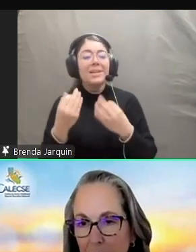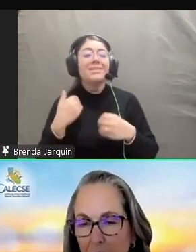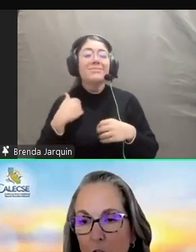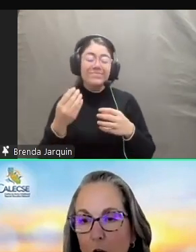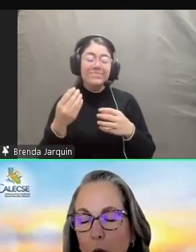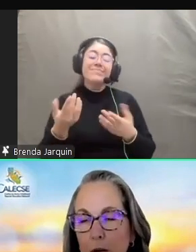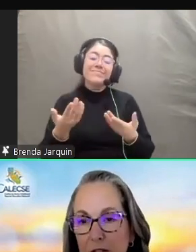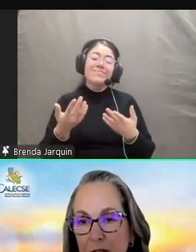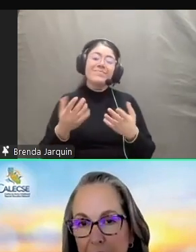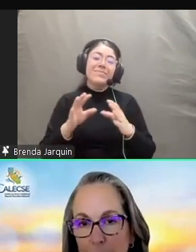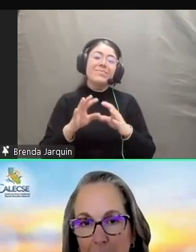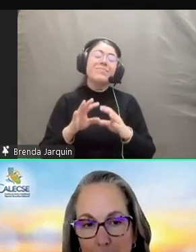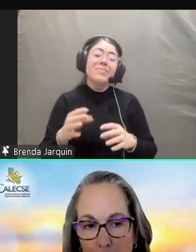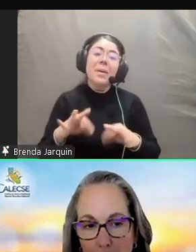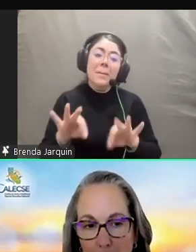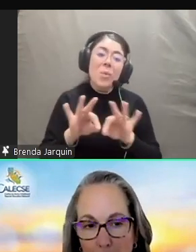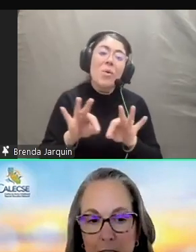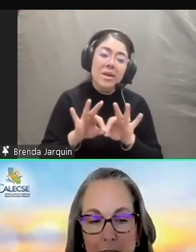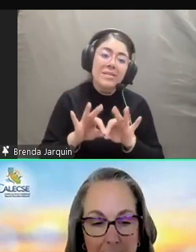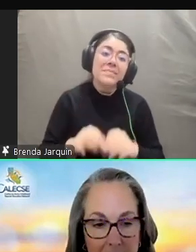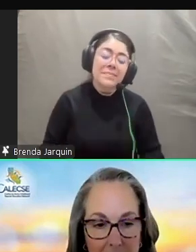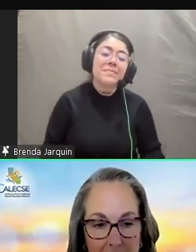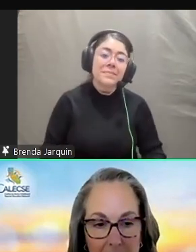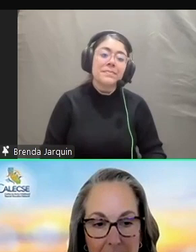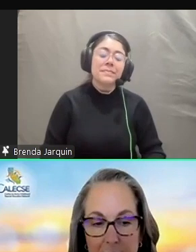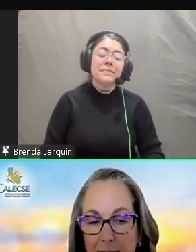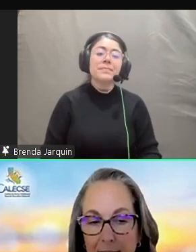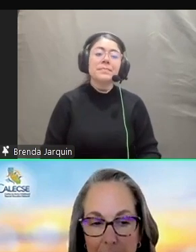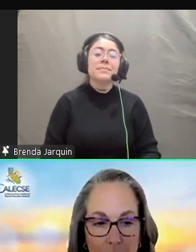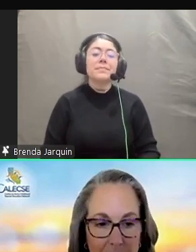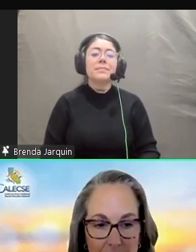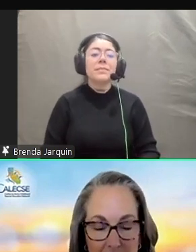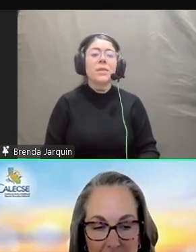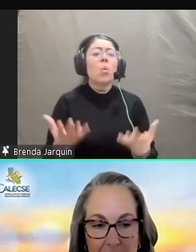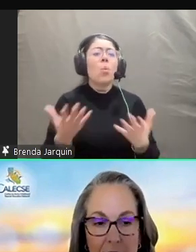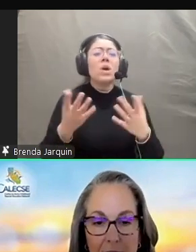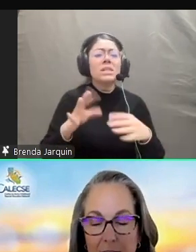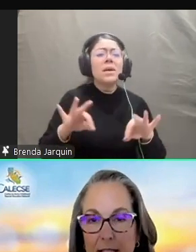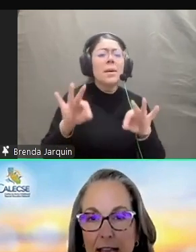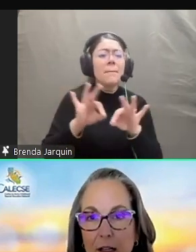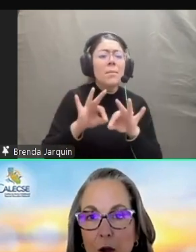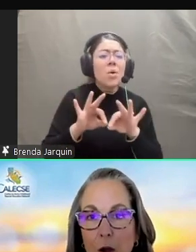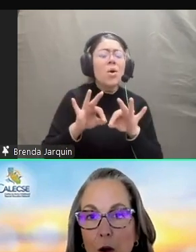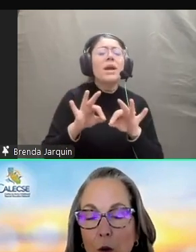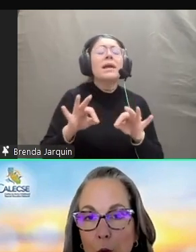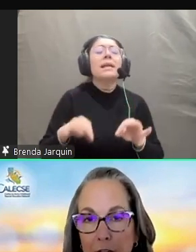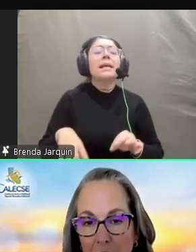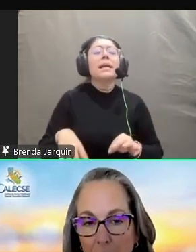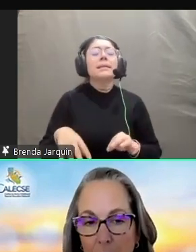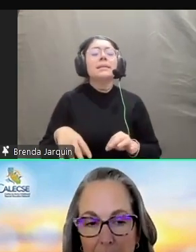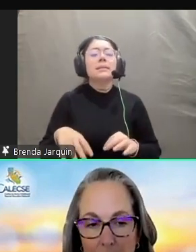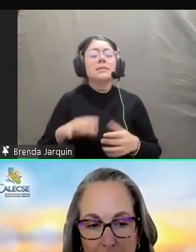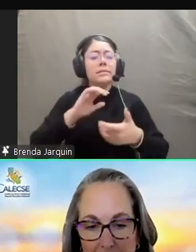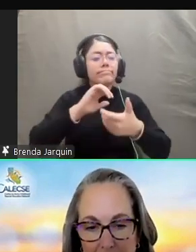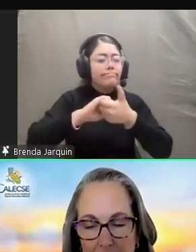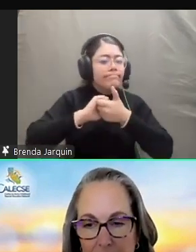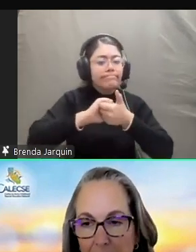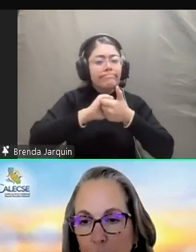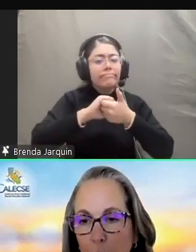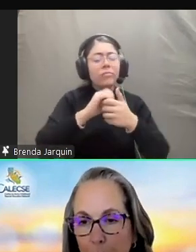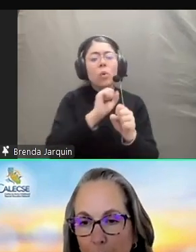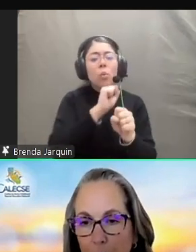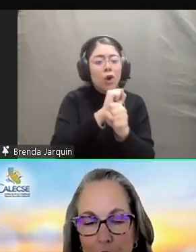this section. What is very important in this collaboration is that we know and